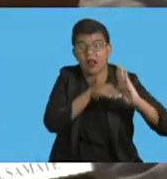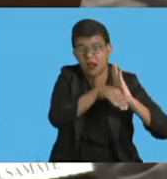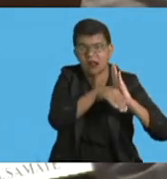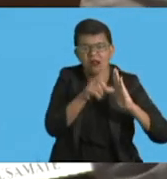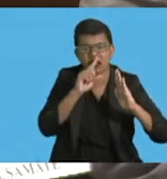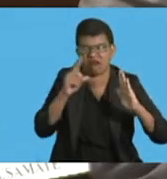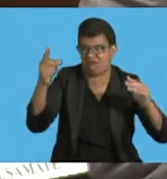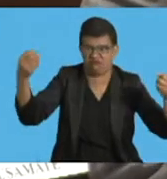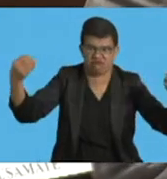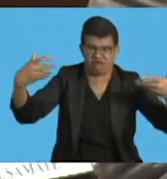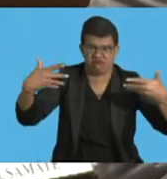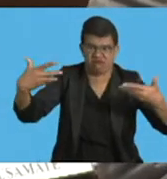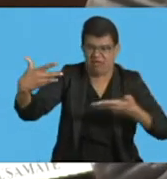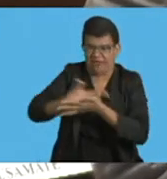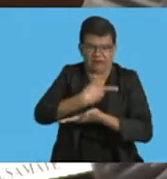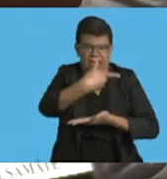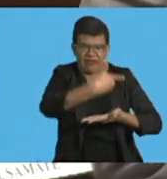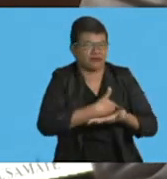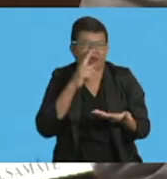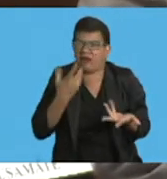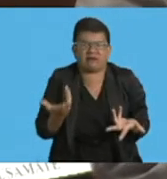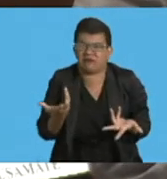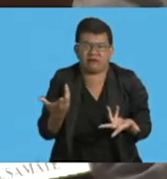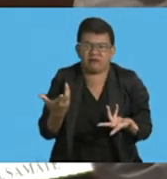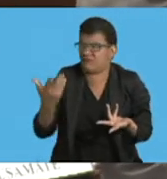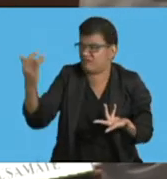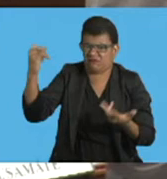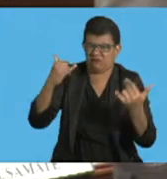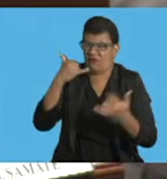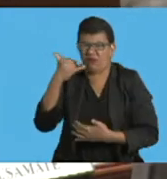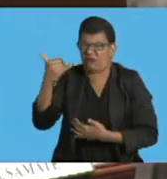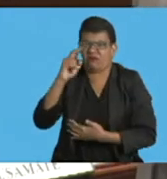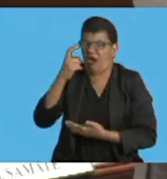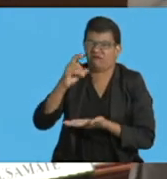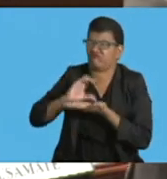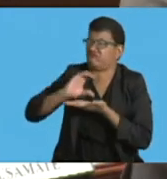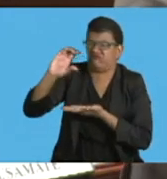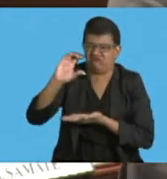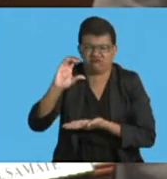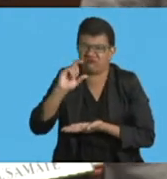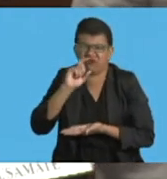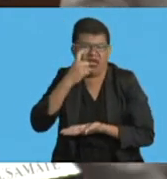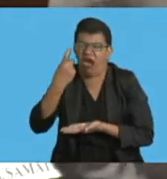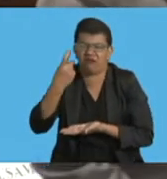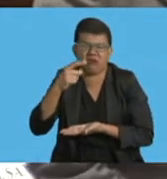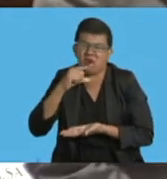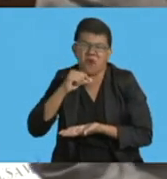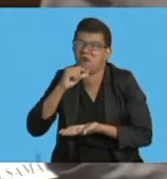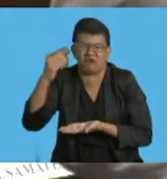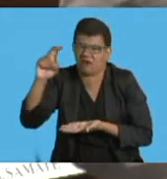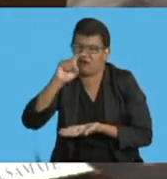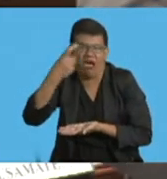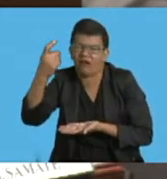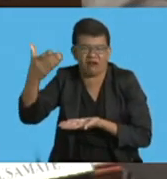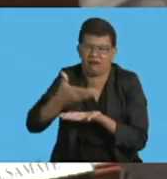sector, given that Australia and New Zealand account for more than 60% of our tourism arrivals. Of course, the Australian dollar